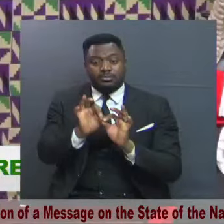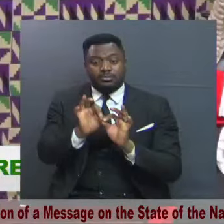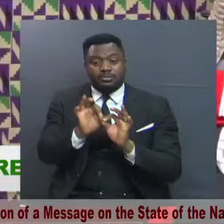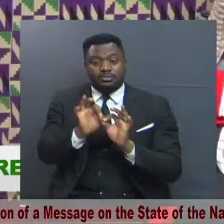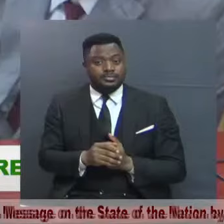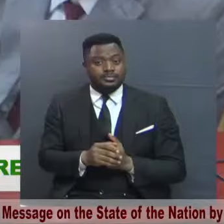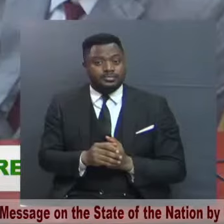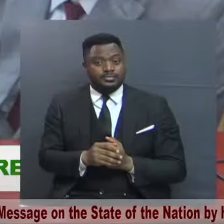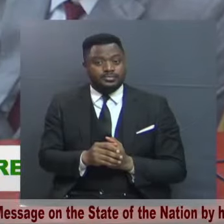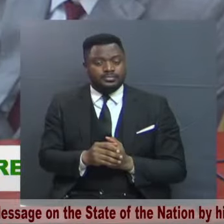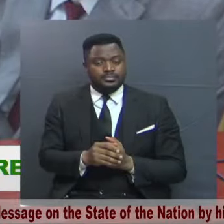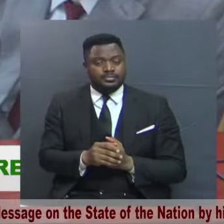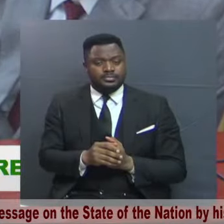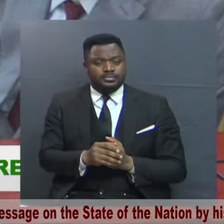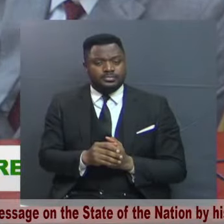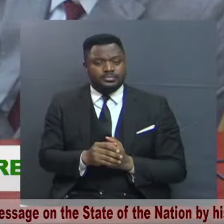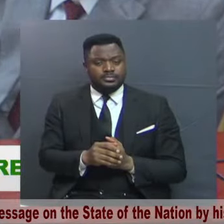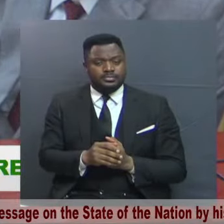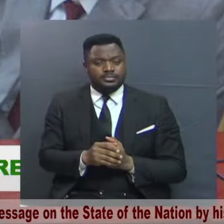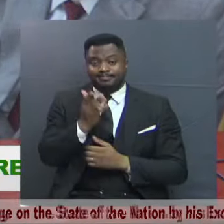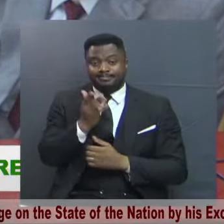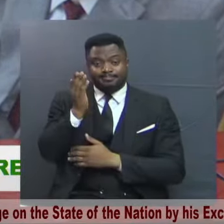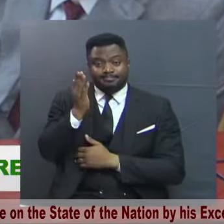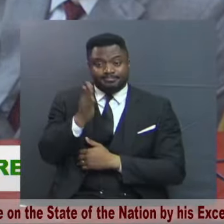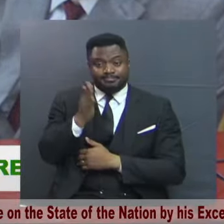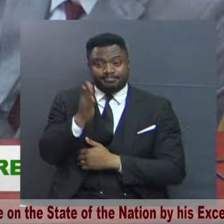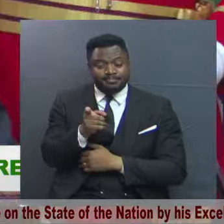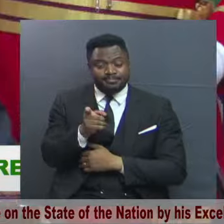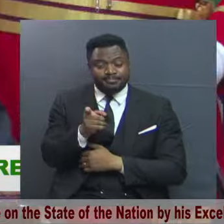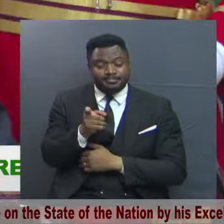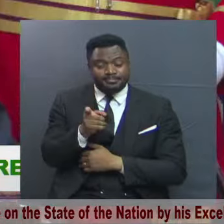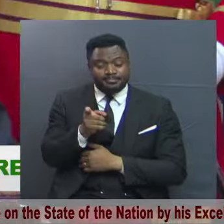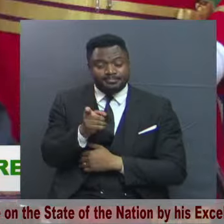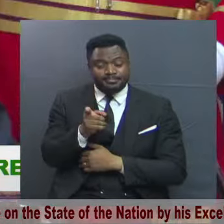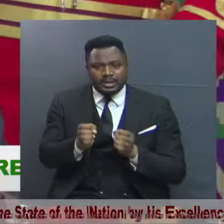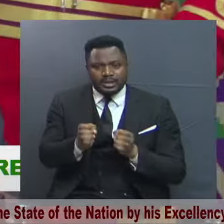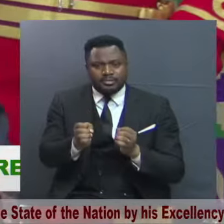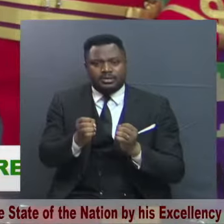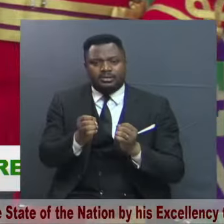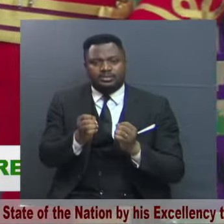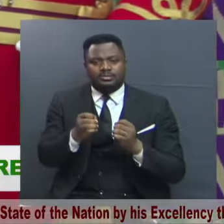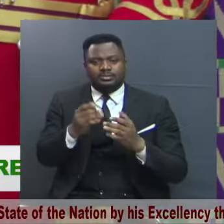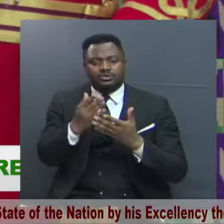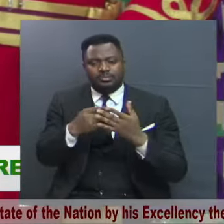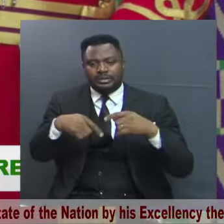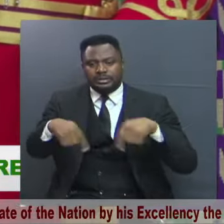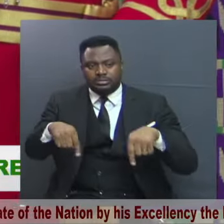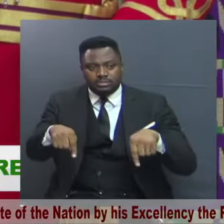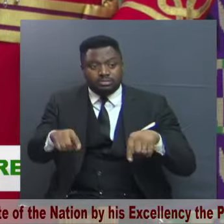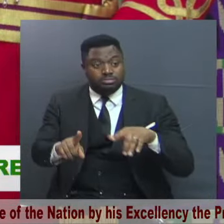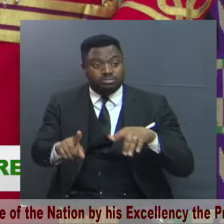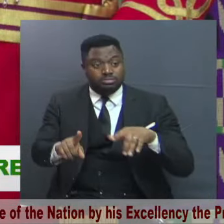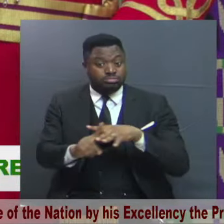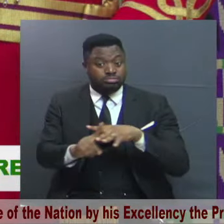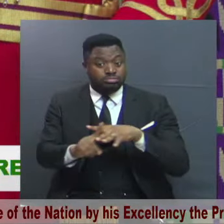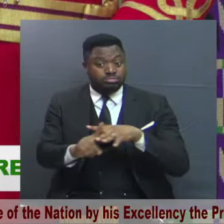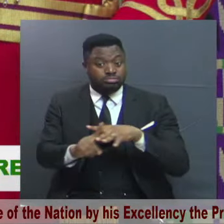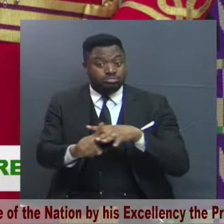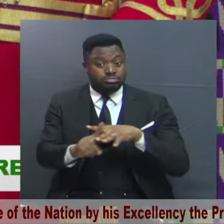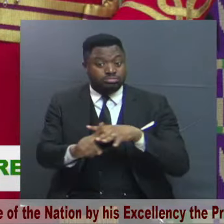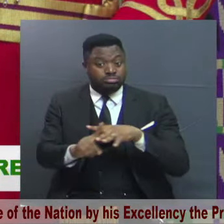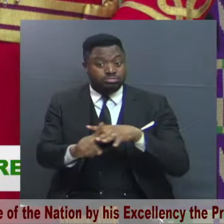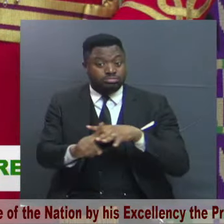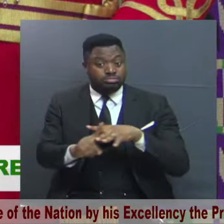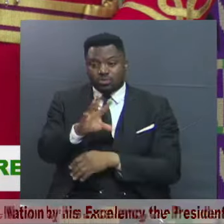seriously there is indeed Mr Speaker a state of palpable anxiety and tension in every corner of